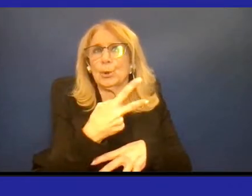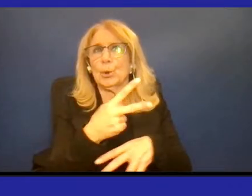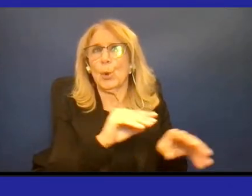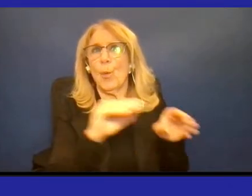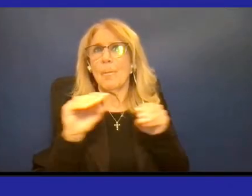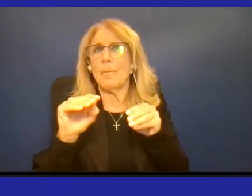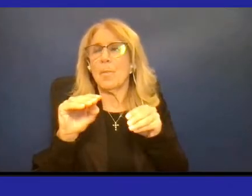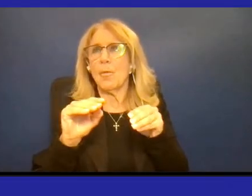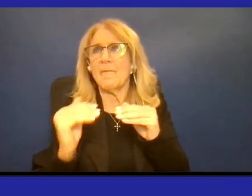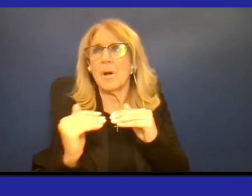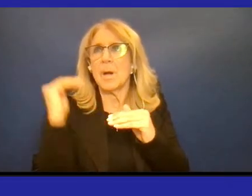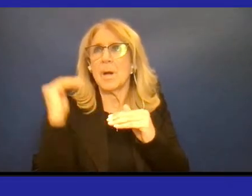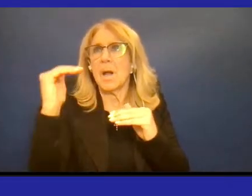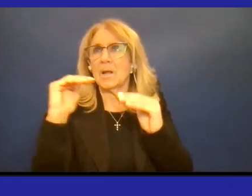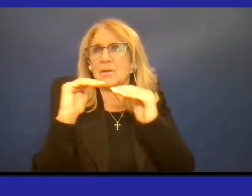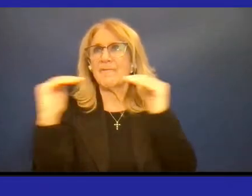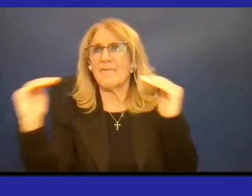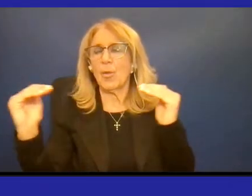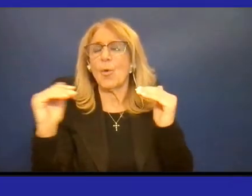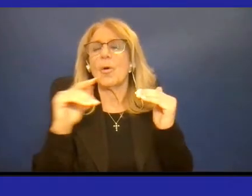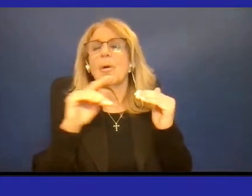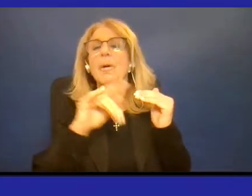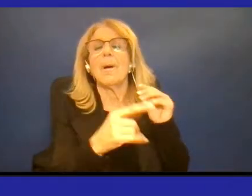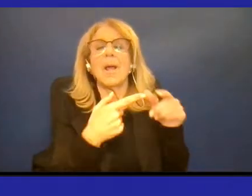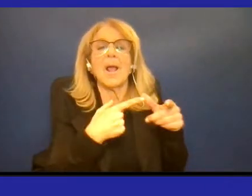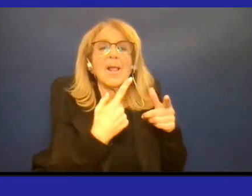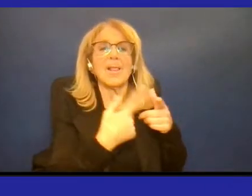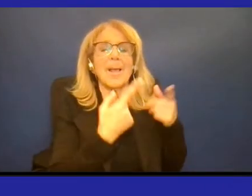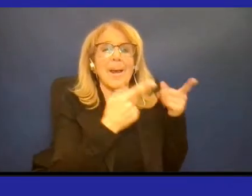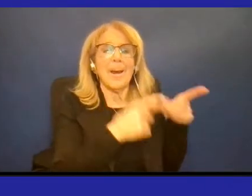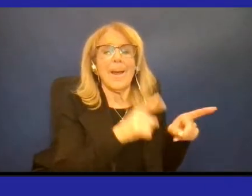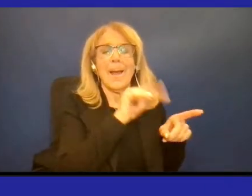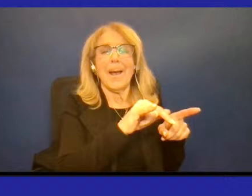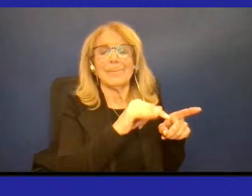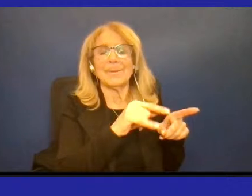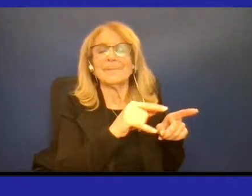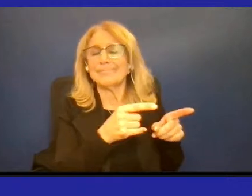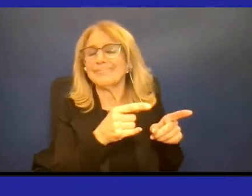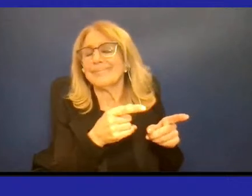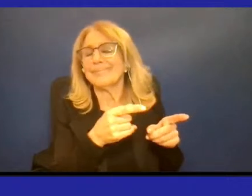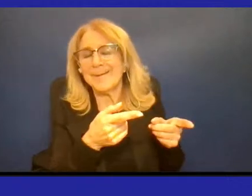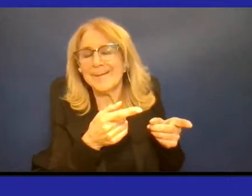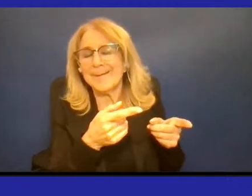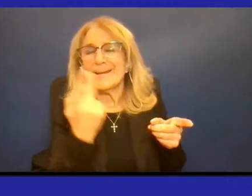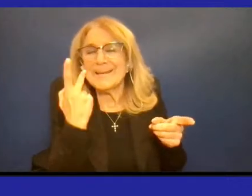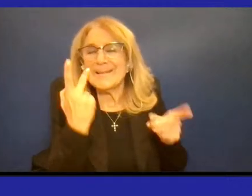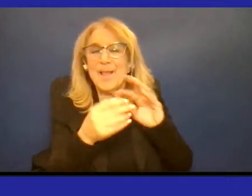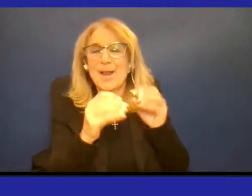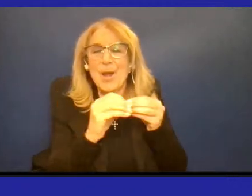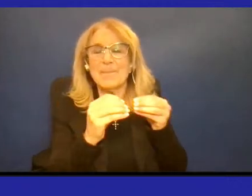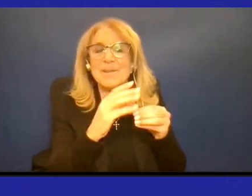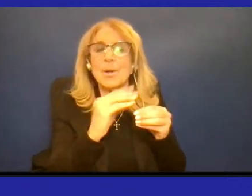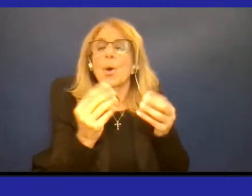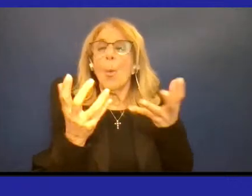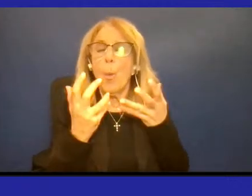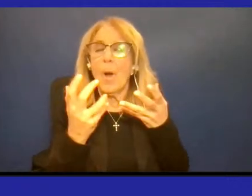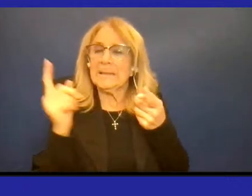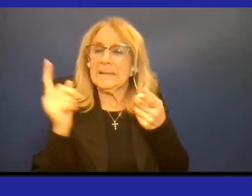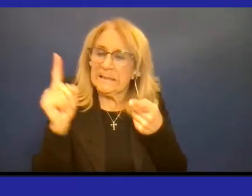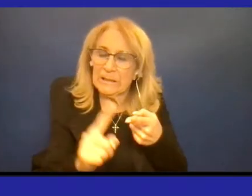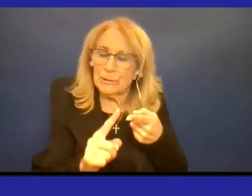that visit off on the wrong foot for patients. And so working on decreasing length of stay,